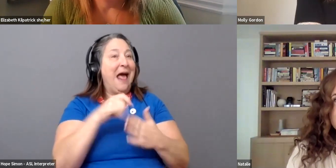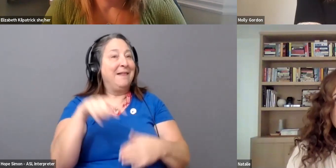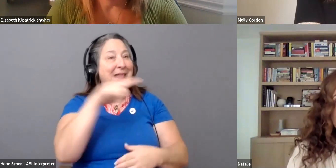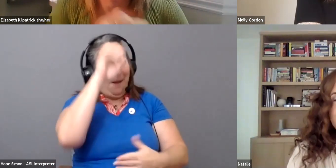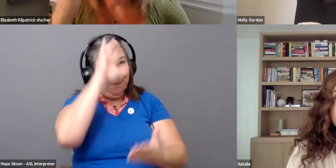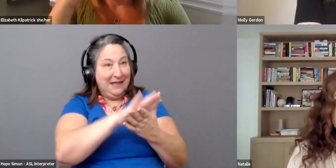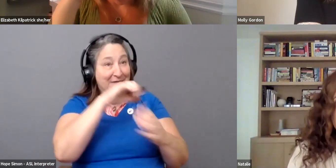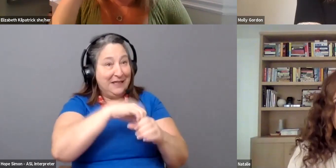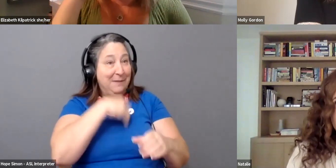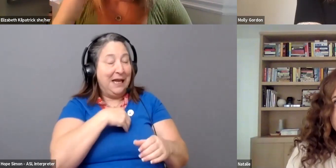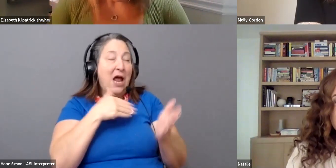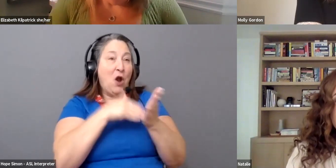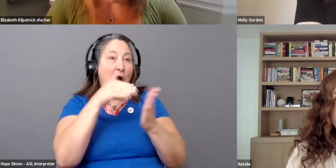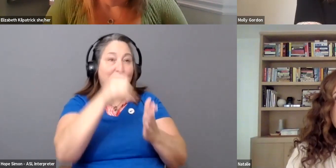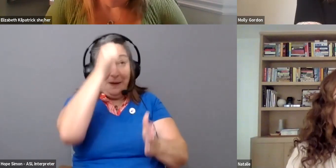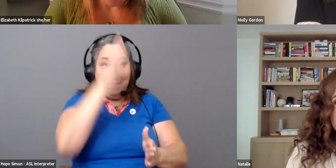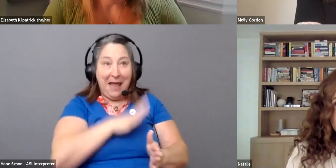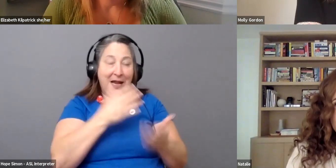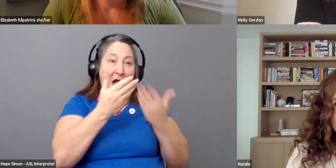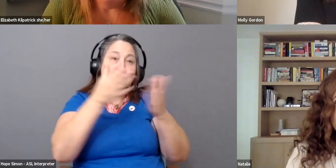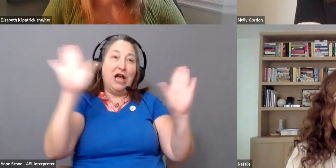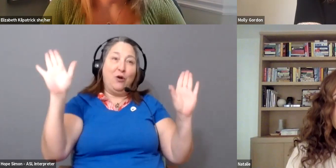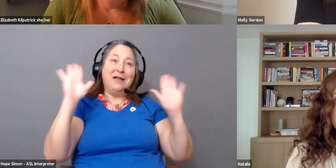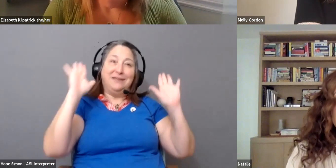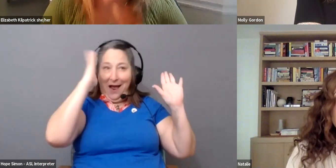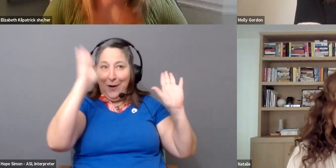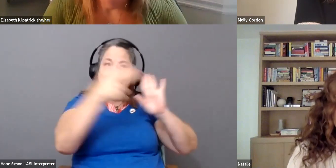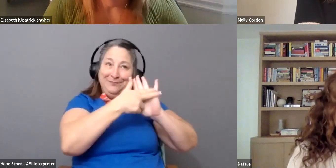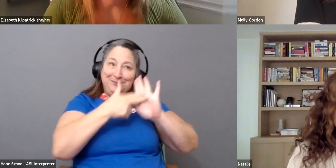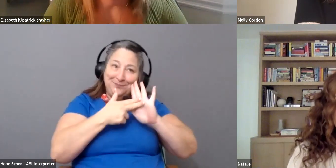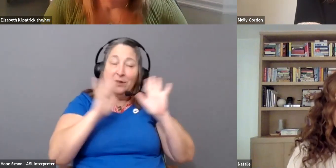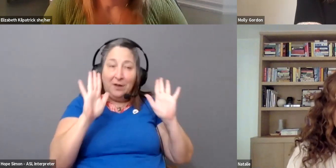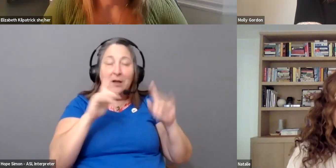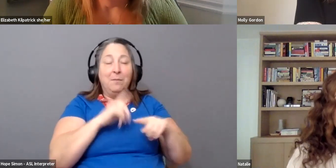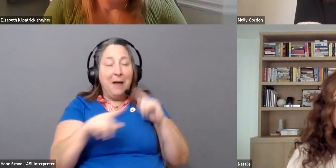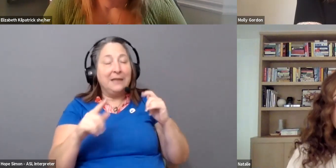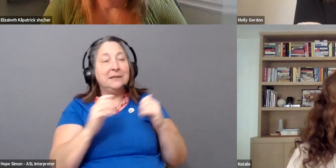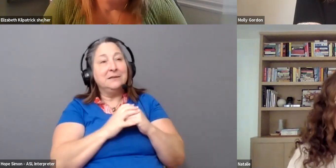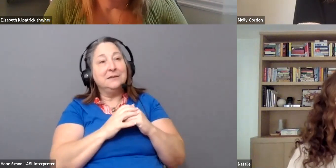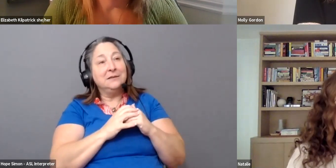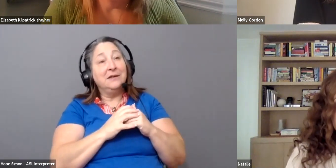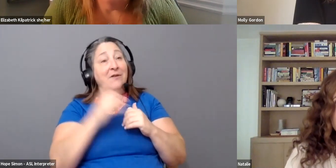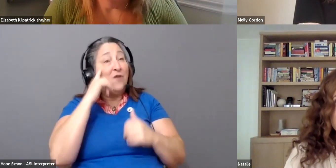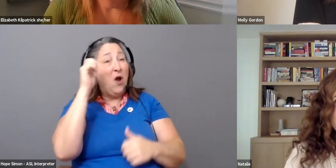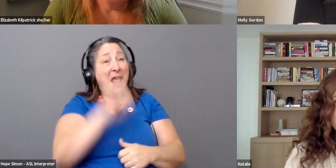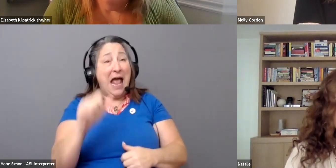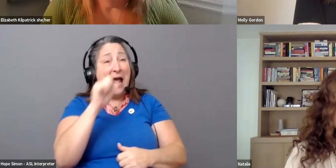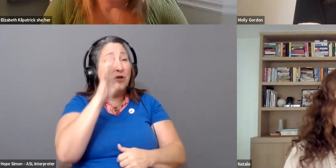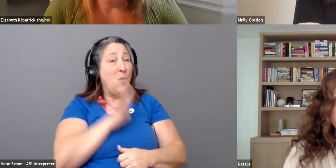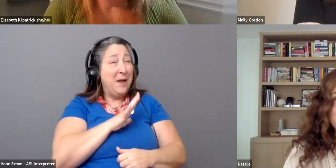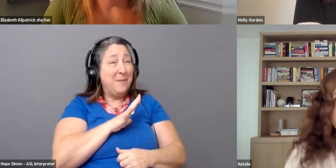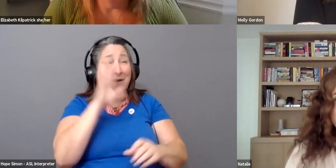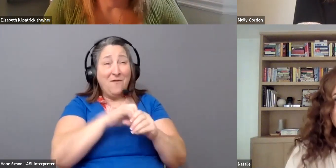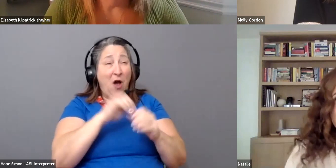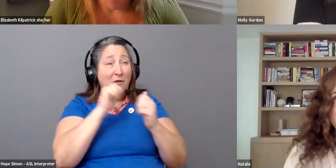going to just broadly generalize, do not wait for that chance. So I hope that for any women on this